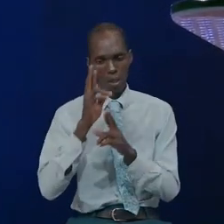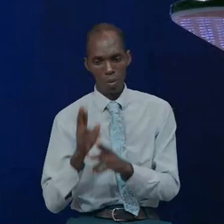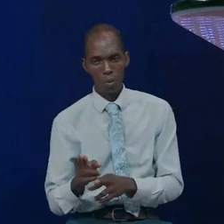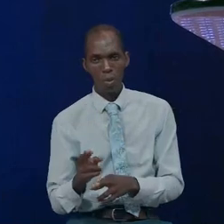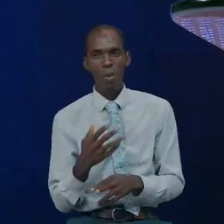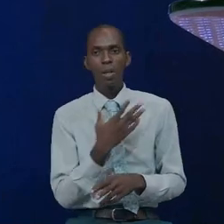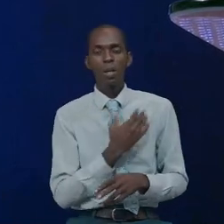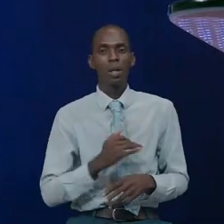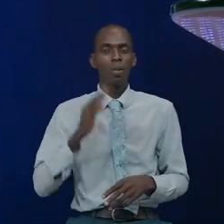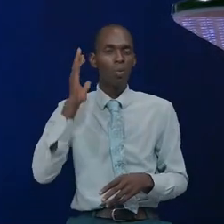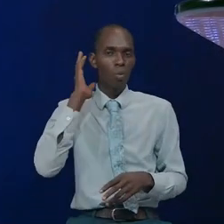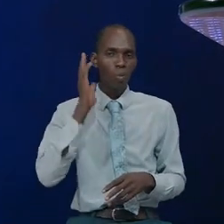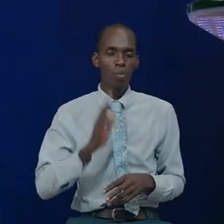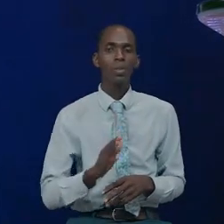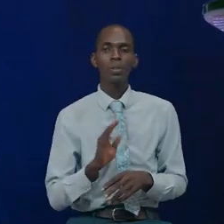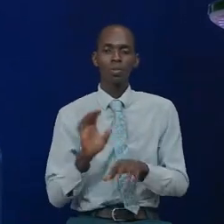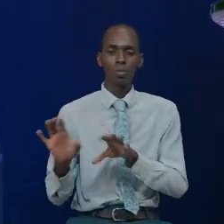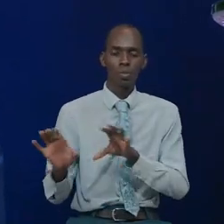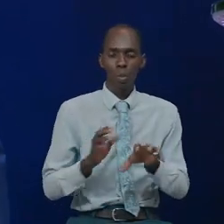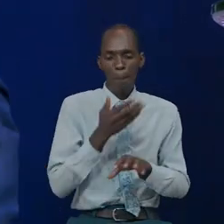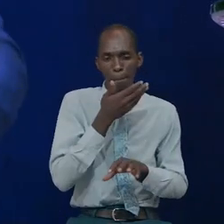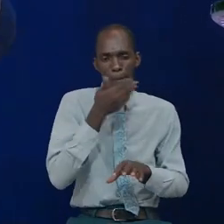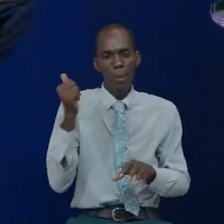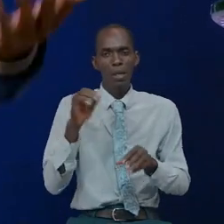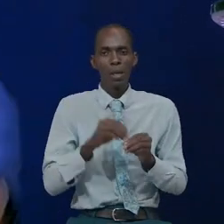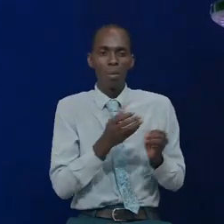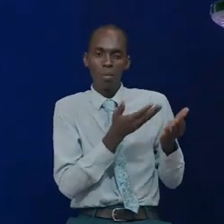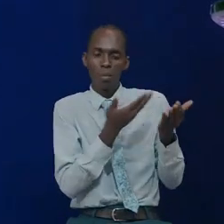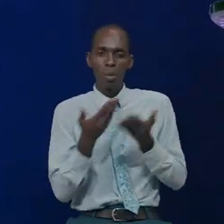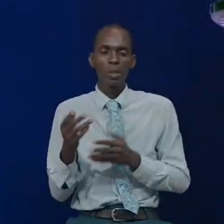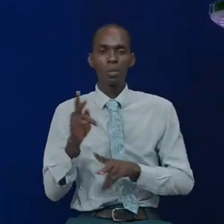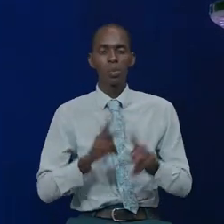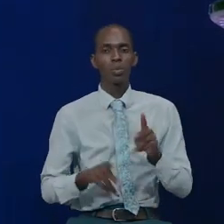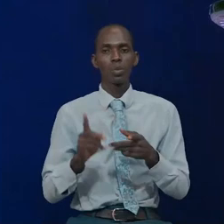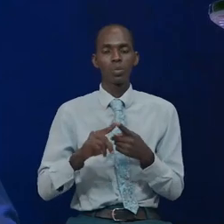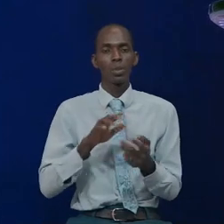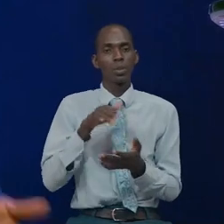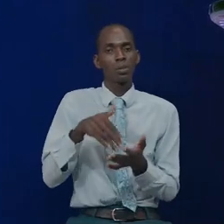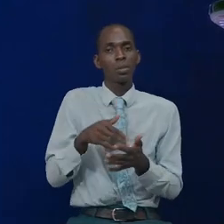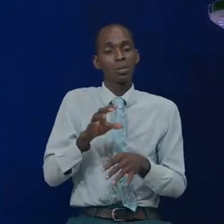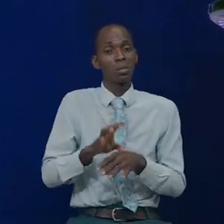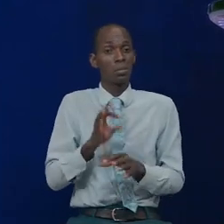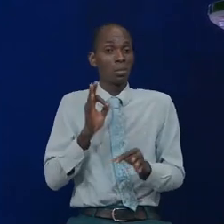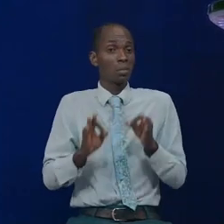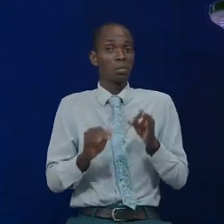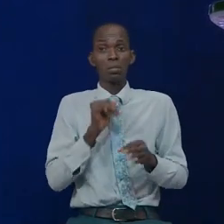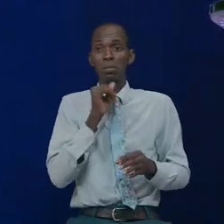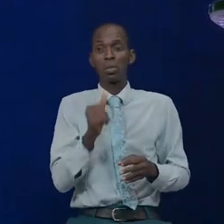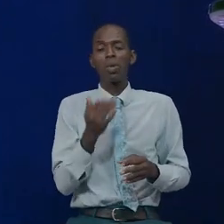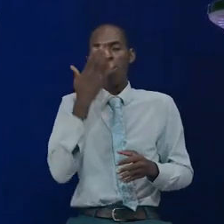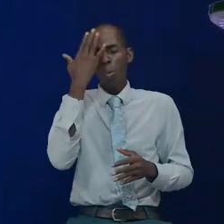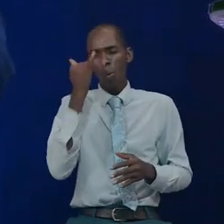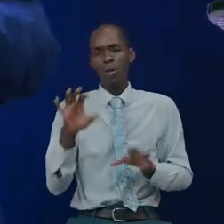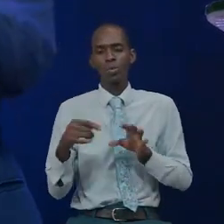be effective in bringing the people to the central church. Otherwise, when we have the